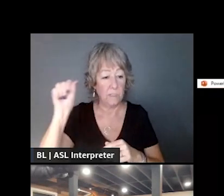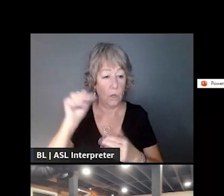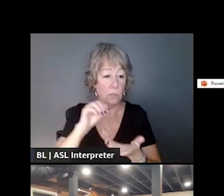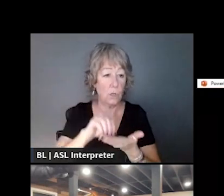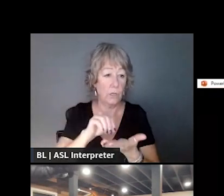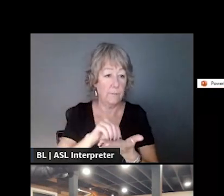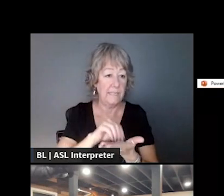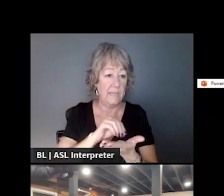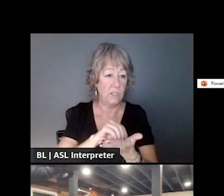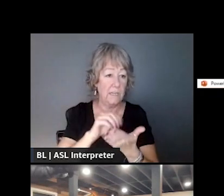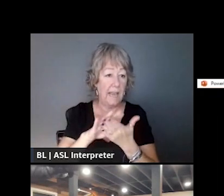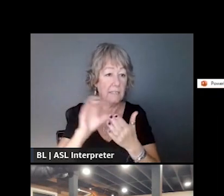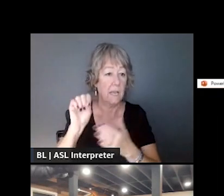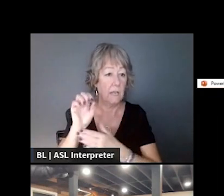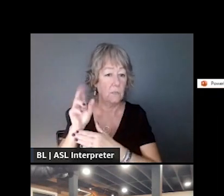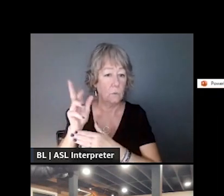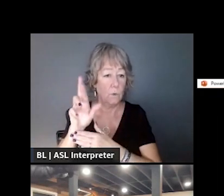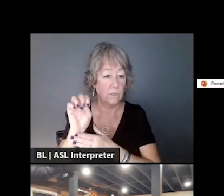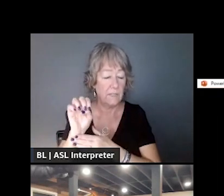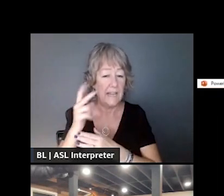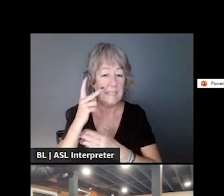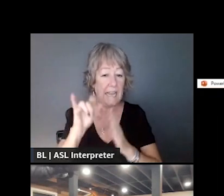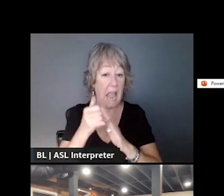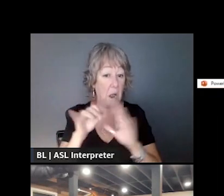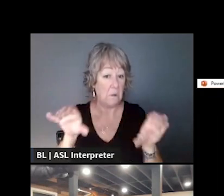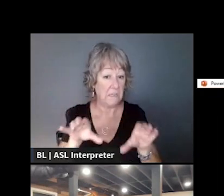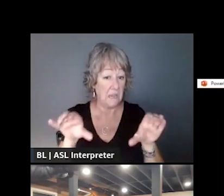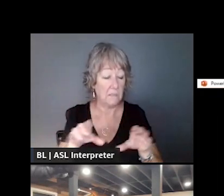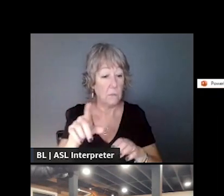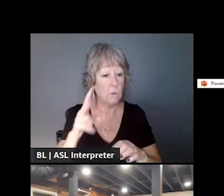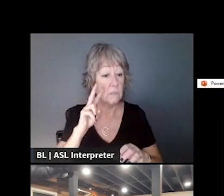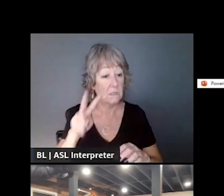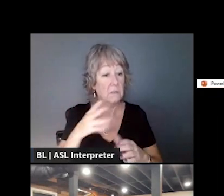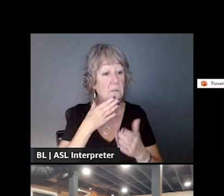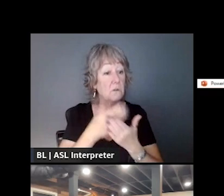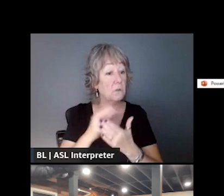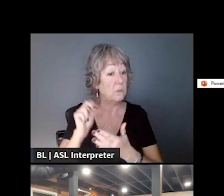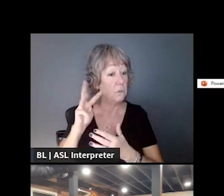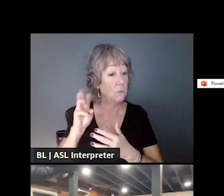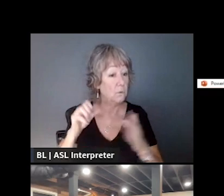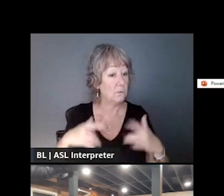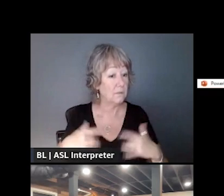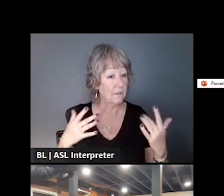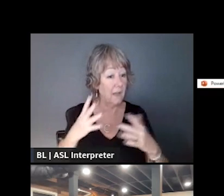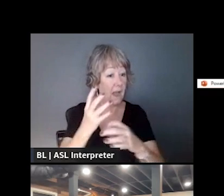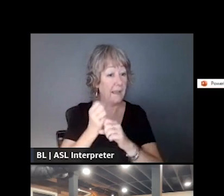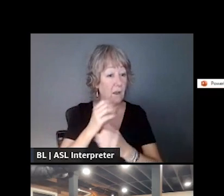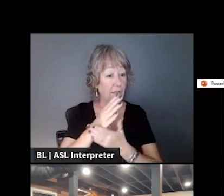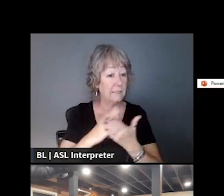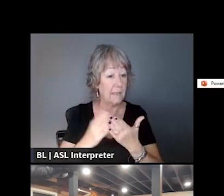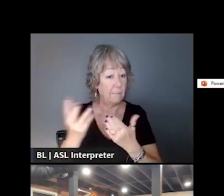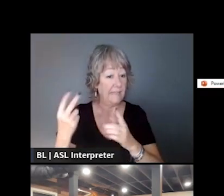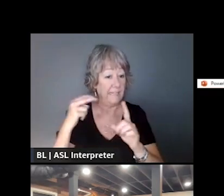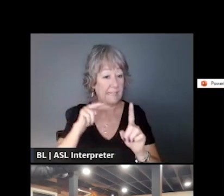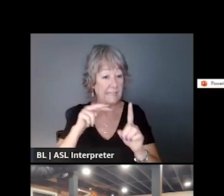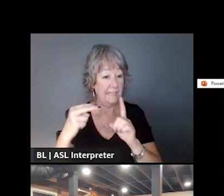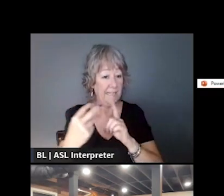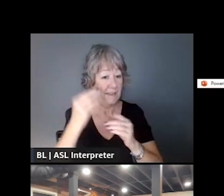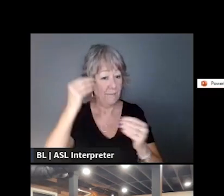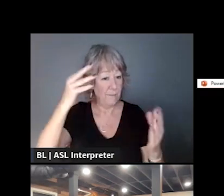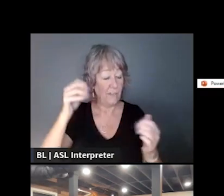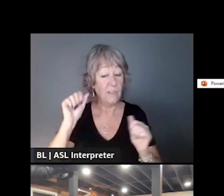and see how it does. So yeah, the good news is I got some interesting insights that yes,